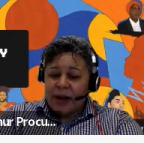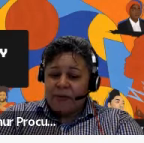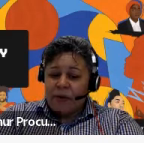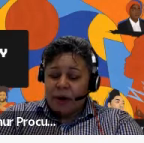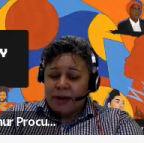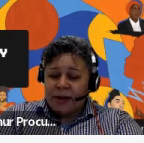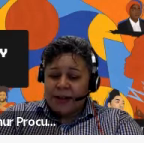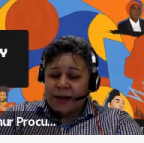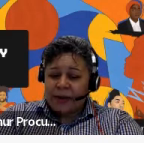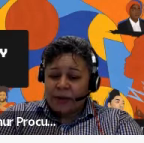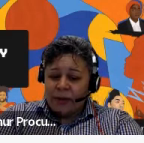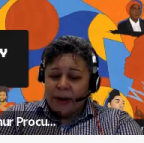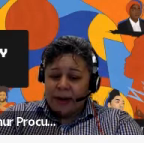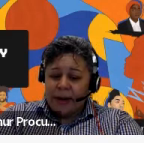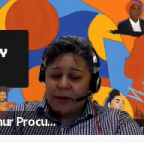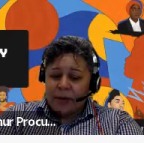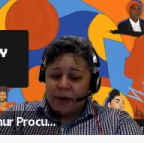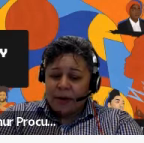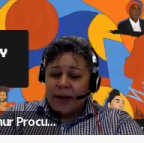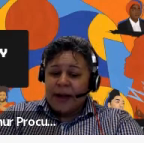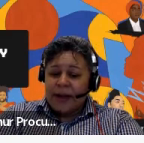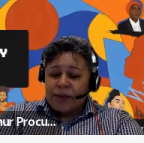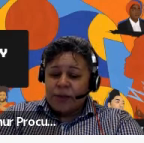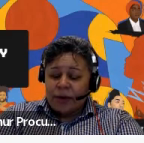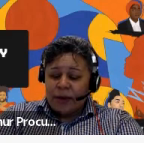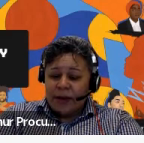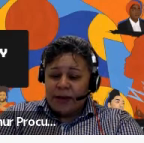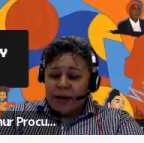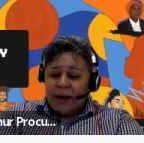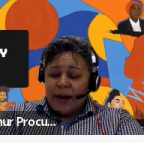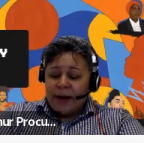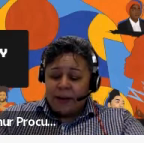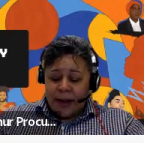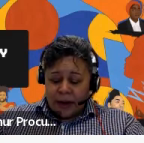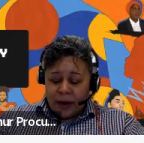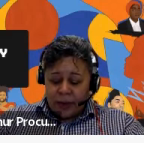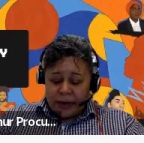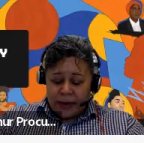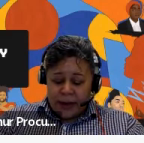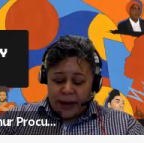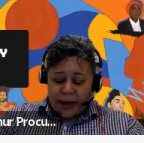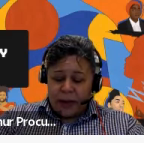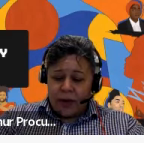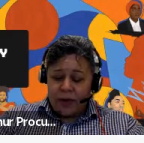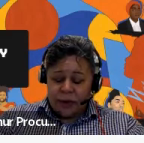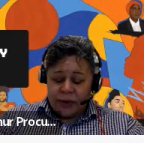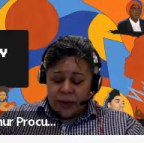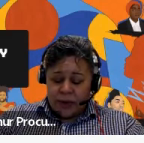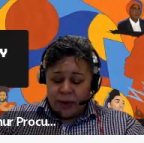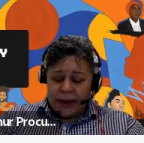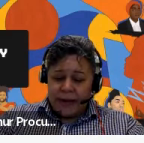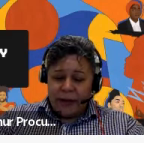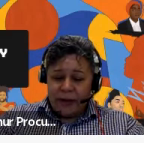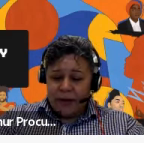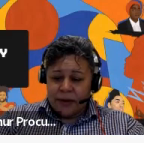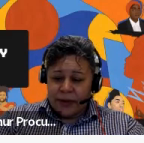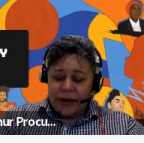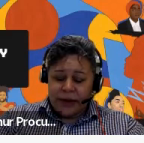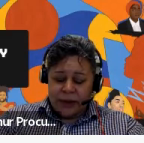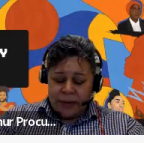It's a lot of work to get through, but I think the work is worth it. And knowing, again, those what